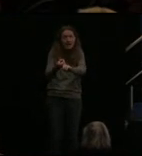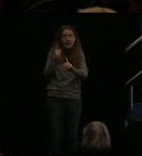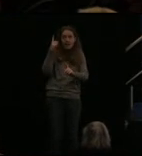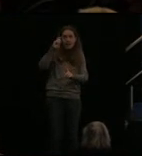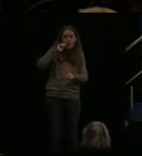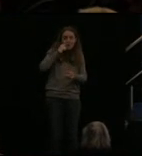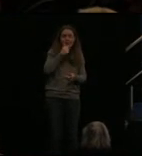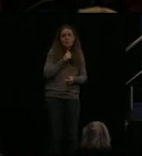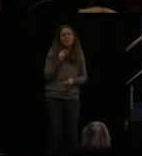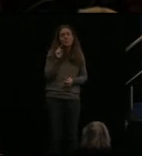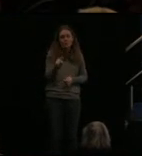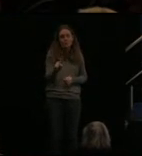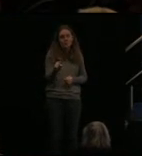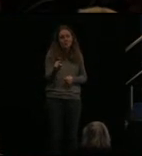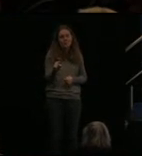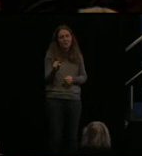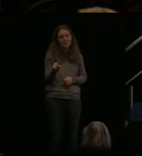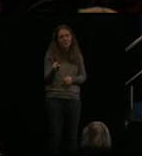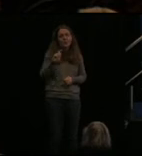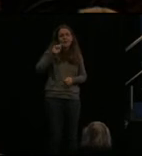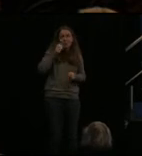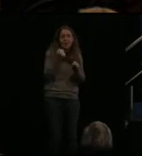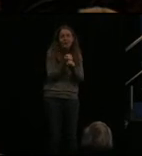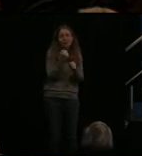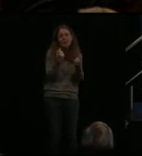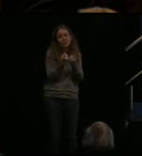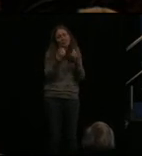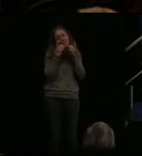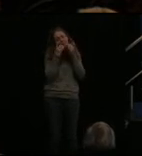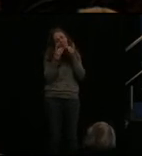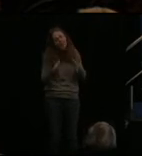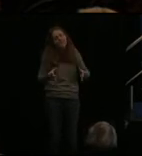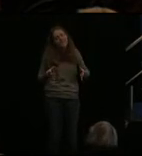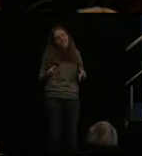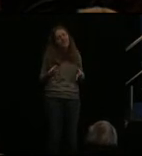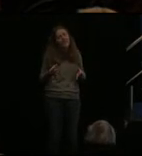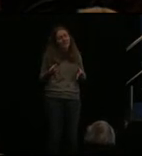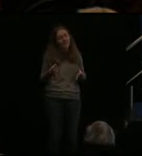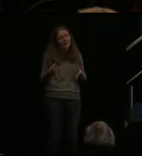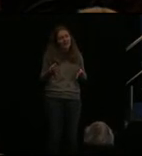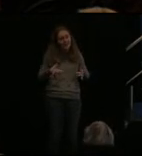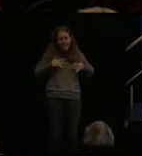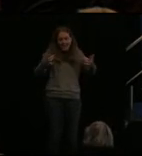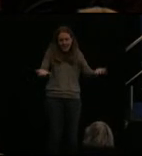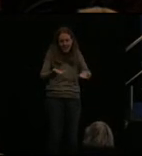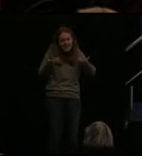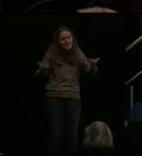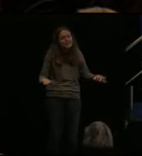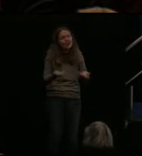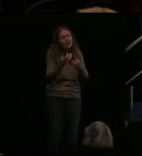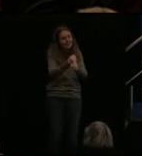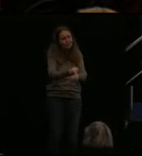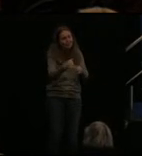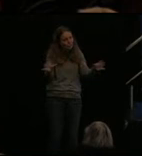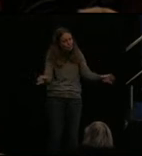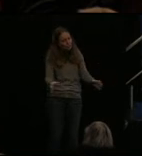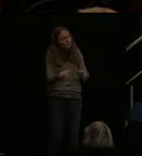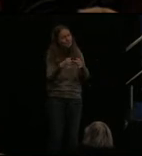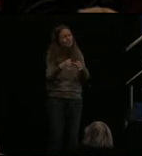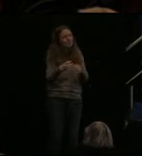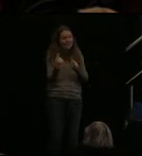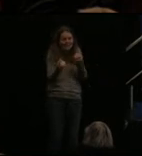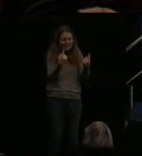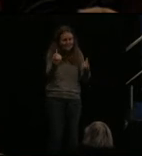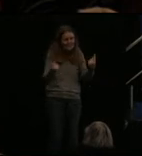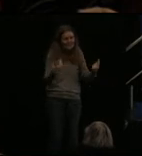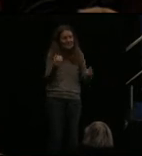will use you. And He will do something wonderful. Be encouraged this morning, church. Every one of you